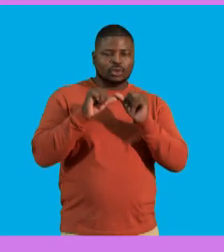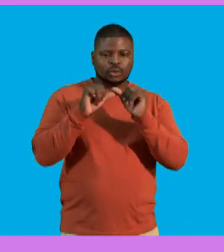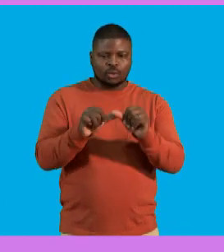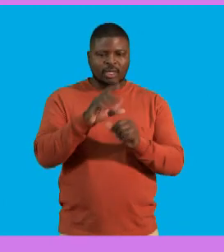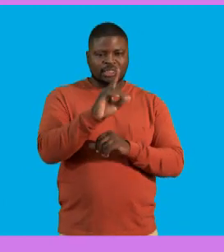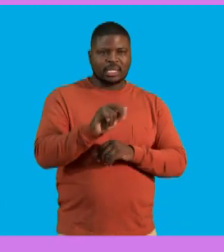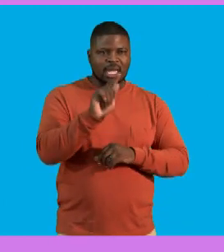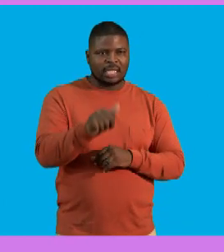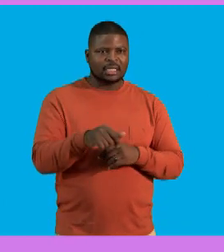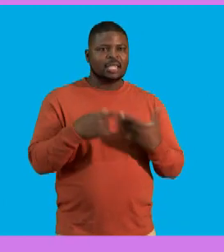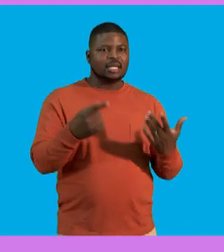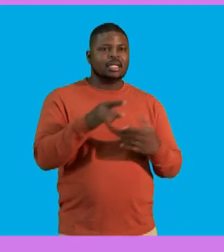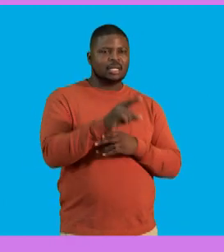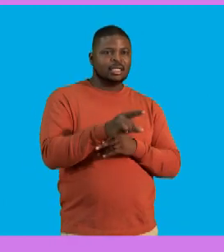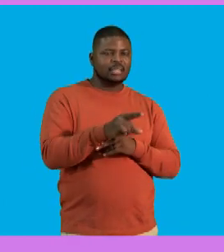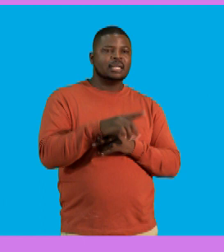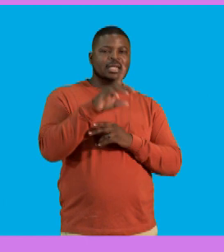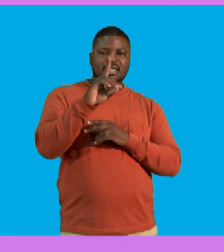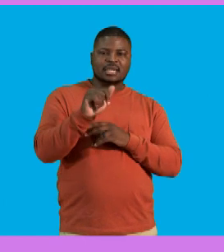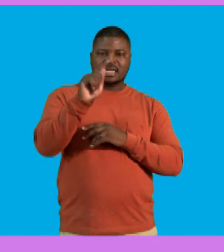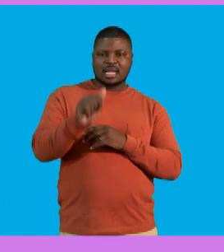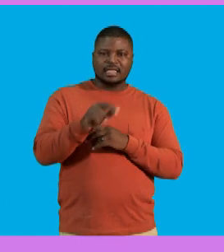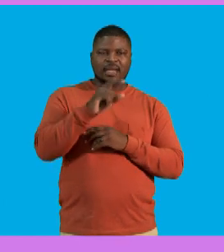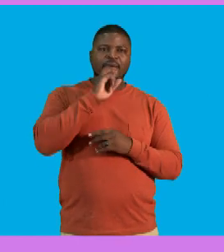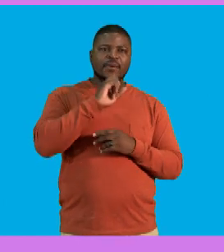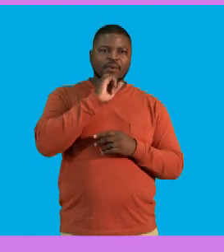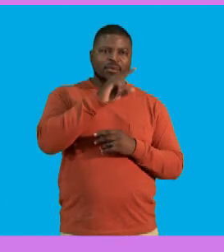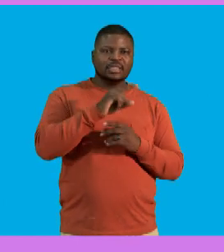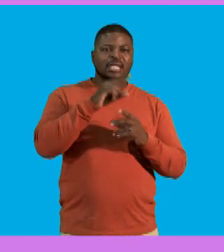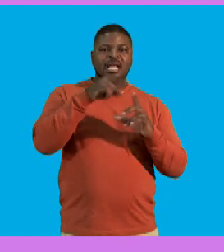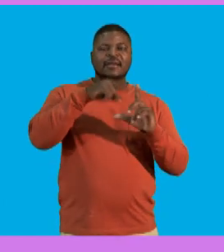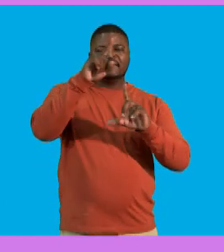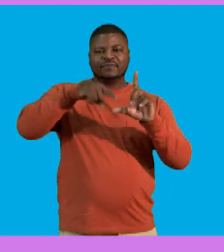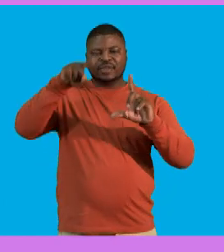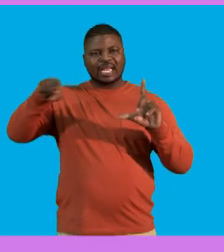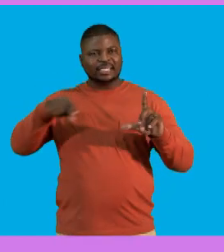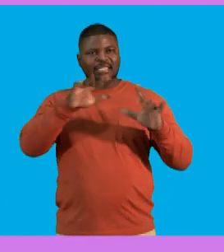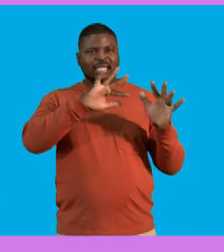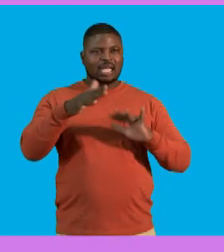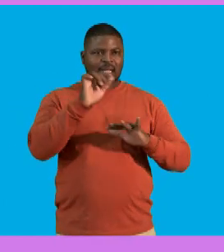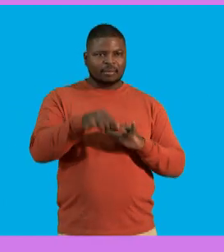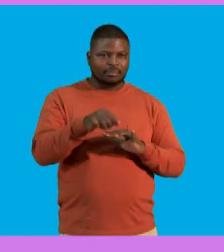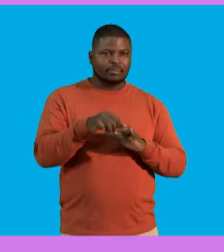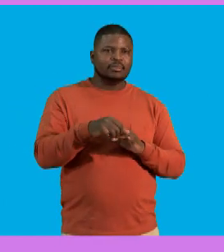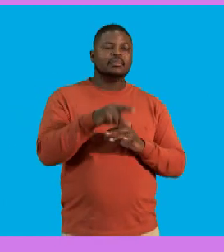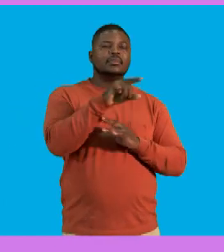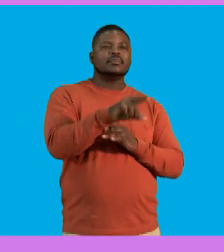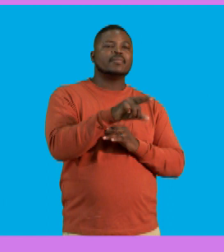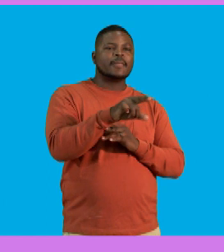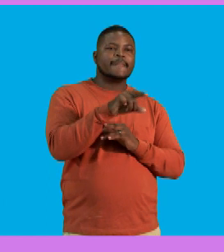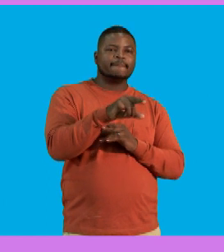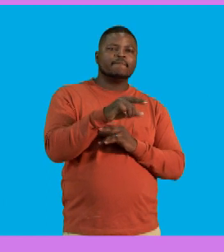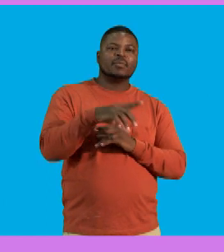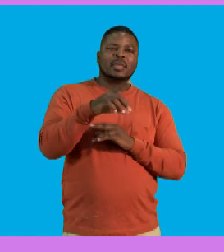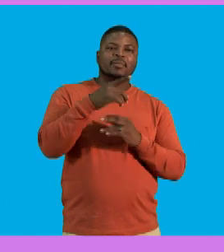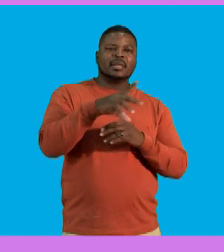labels. Continuous data. Data that is usually in the form of decimals and fractions. Discrete data.